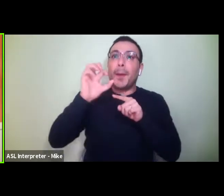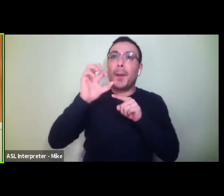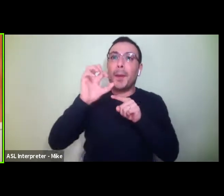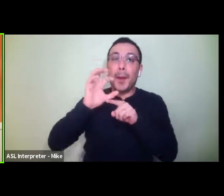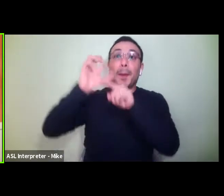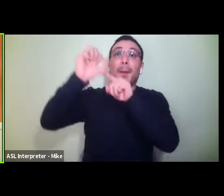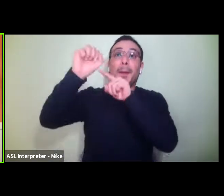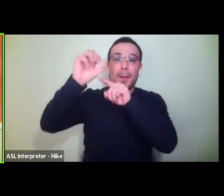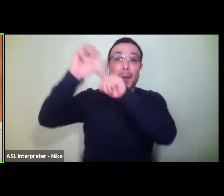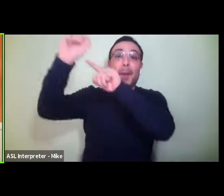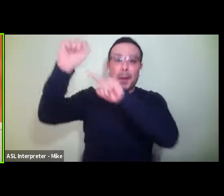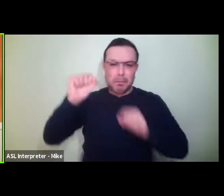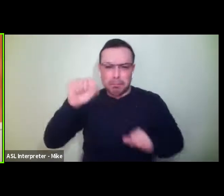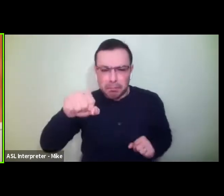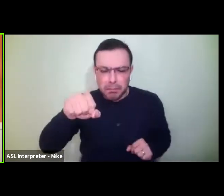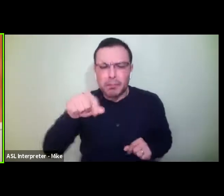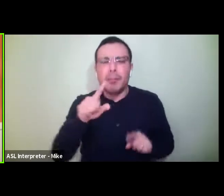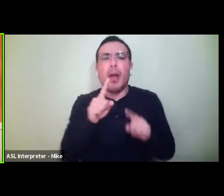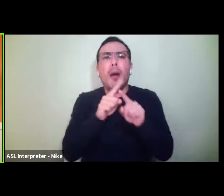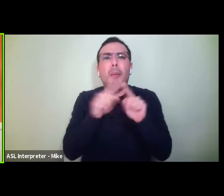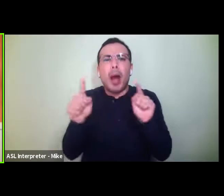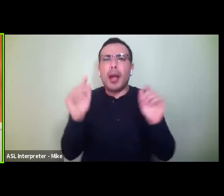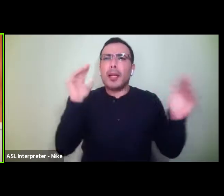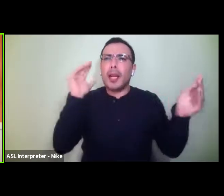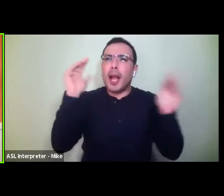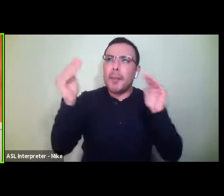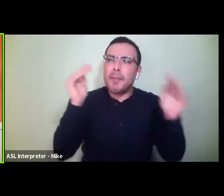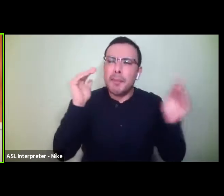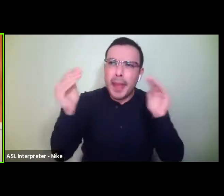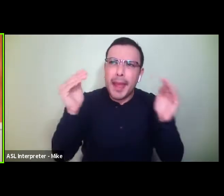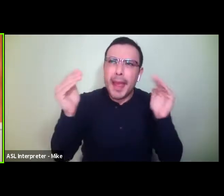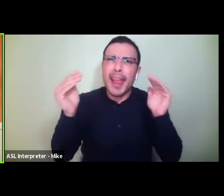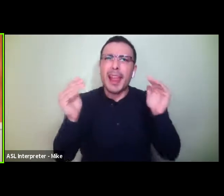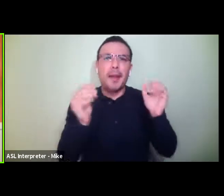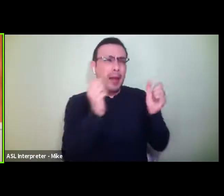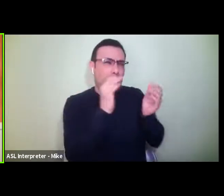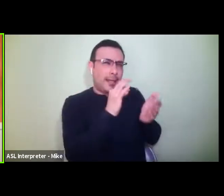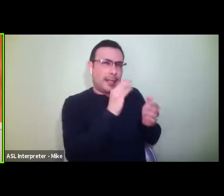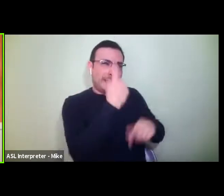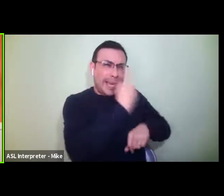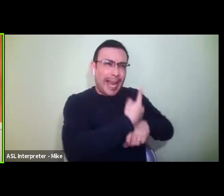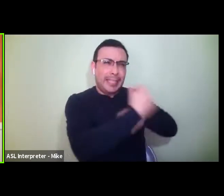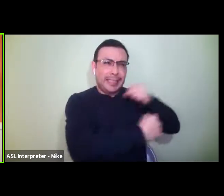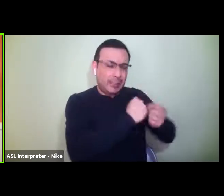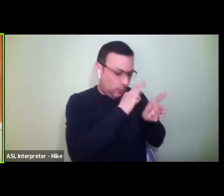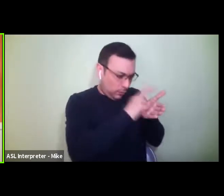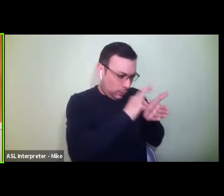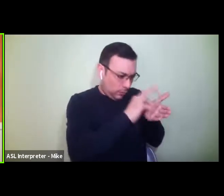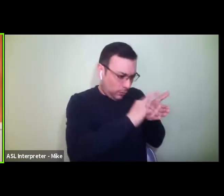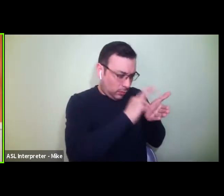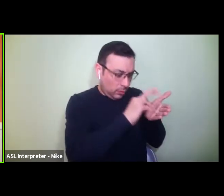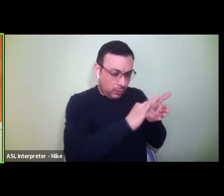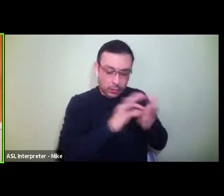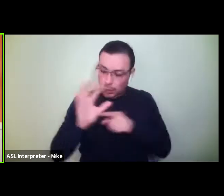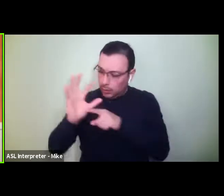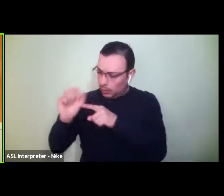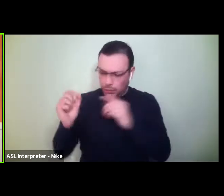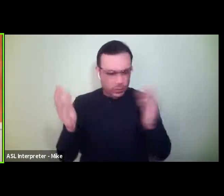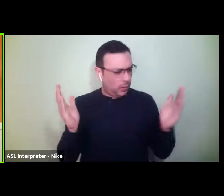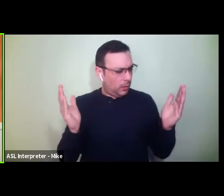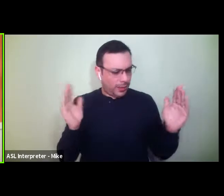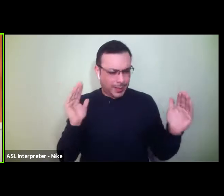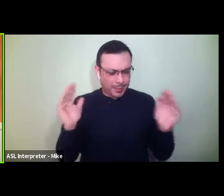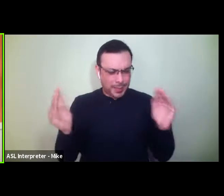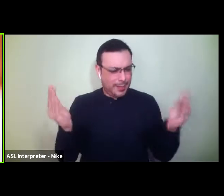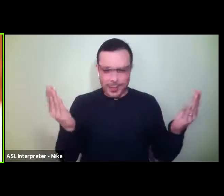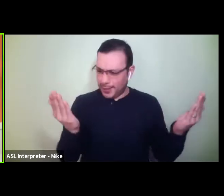the days and months and years of mental and emotional distress or debilitating physical pain,